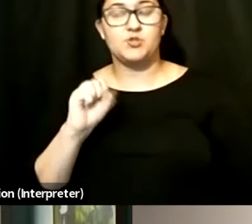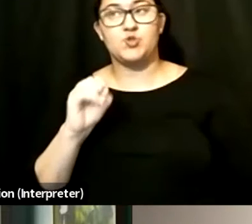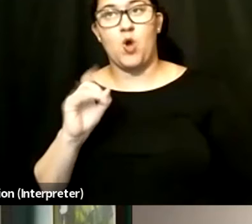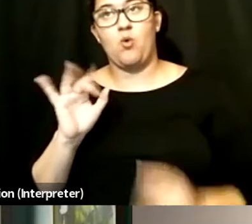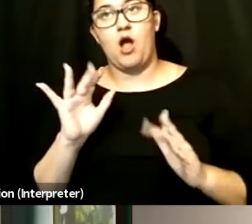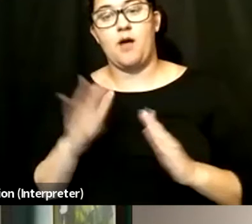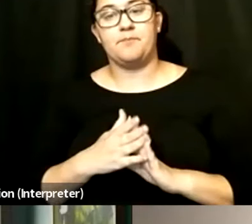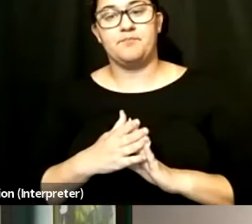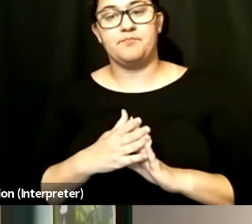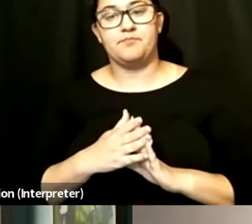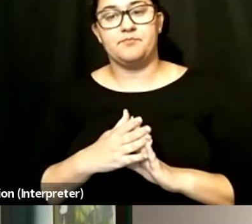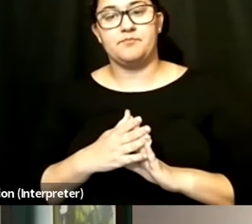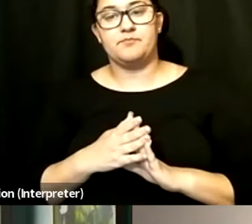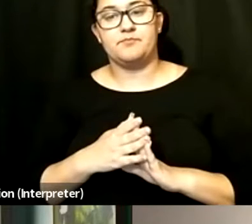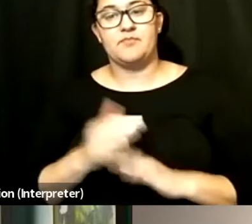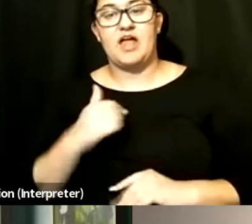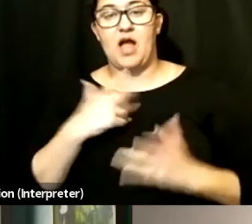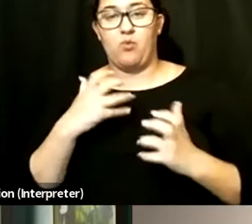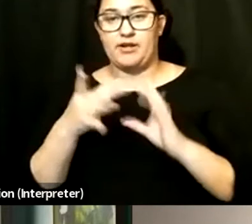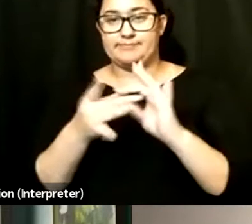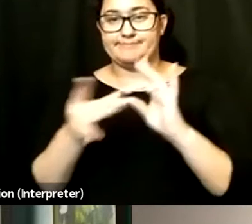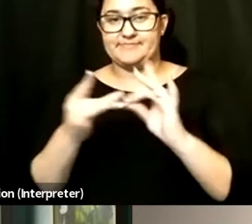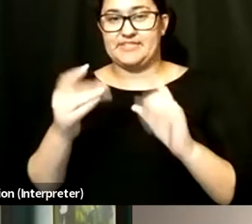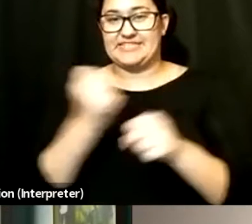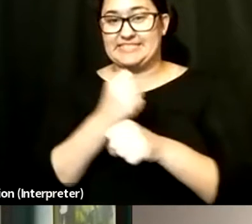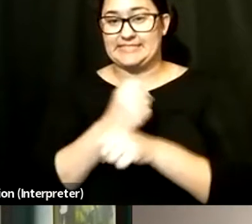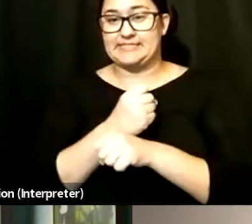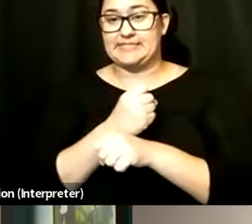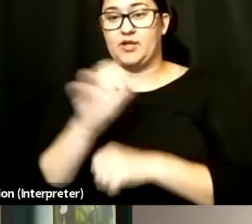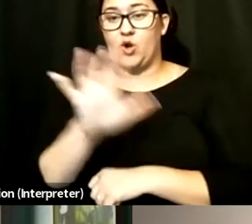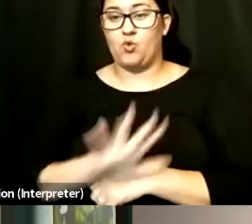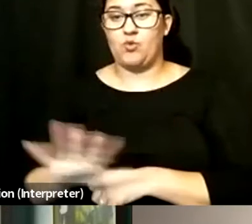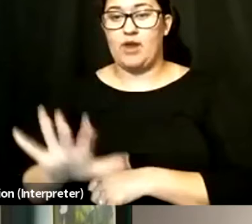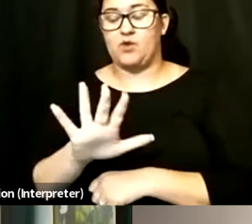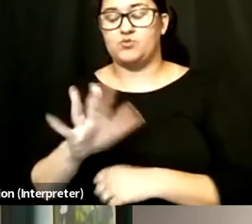one, to actually put a statistic out there that around what